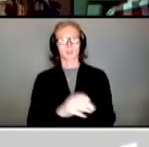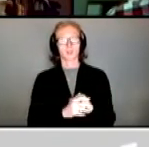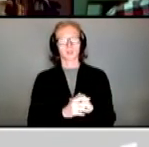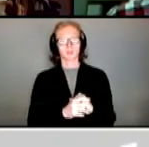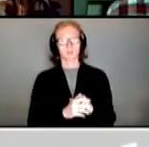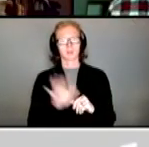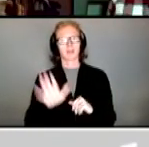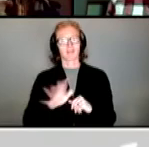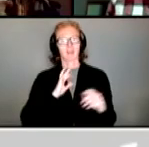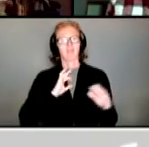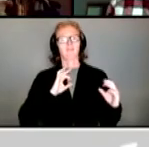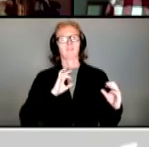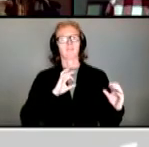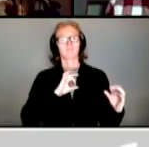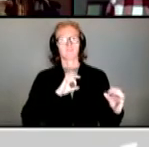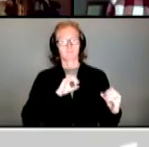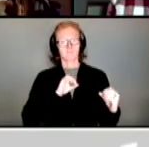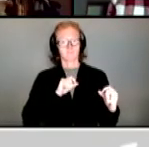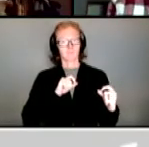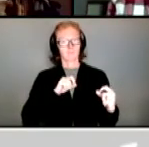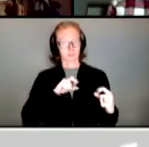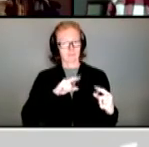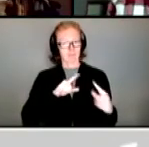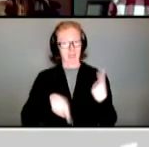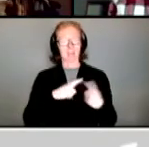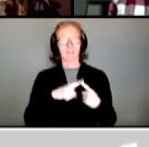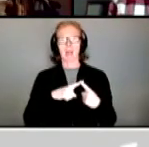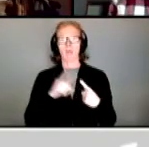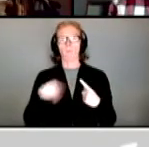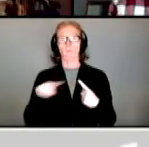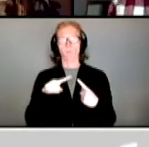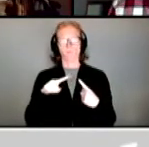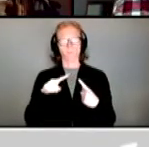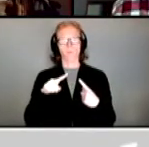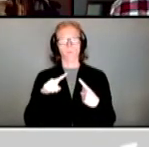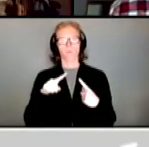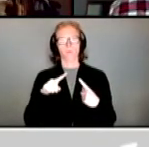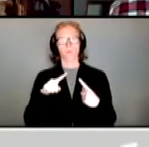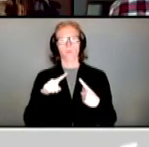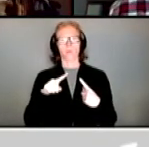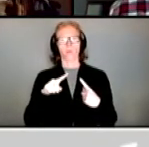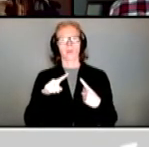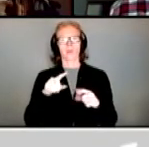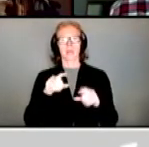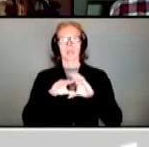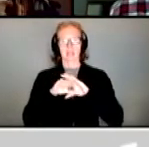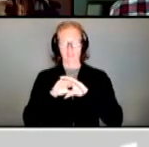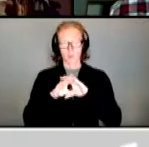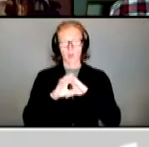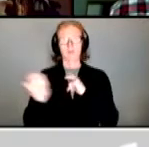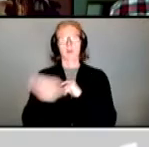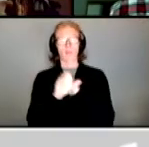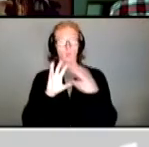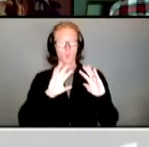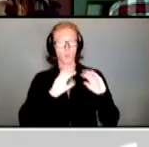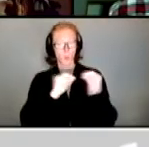thoughts are on body-worn cameras. Are there other organizations, other community